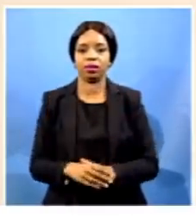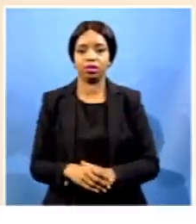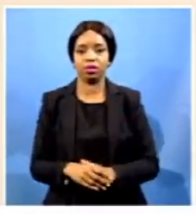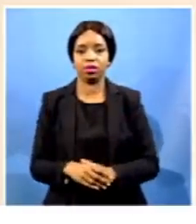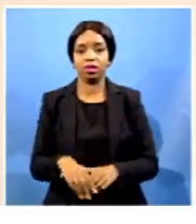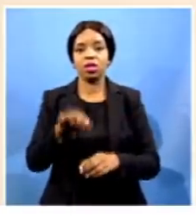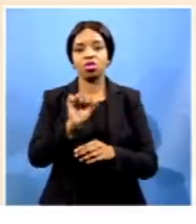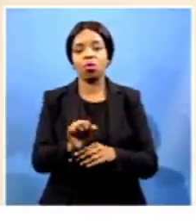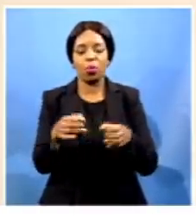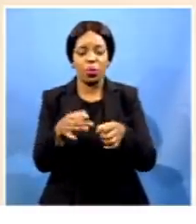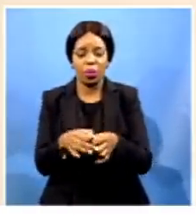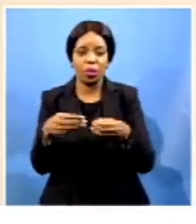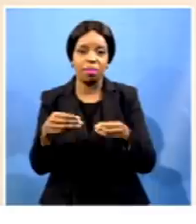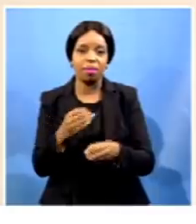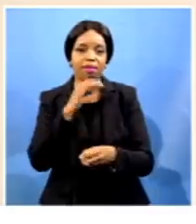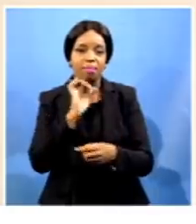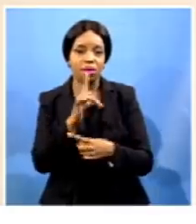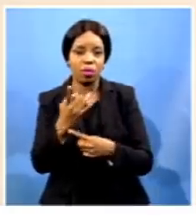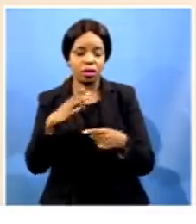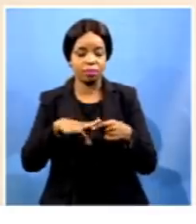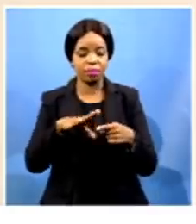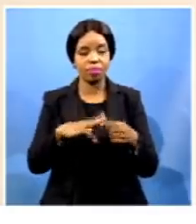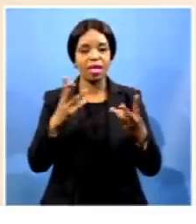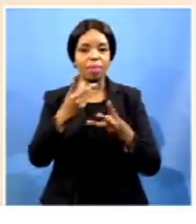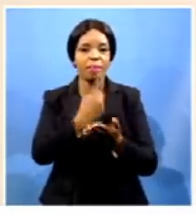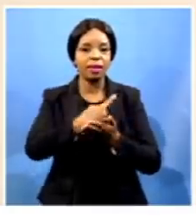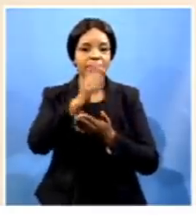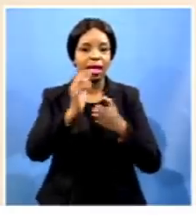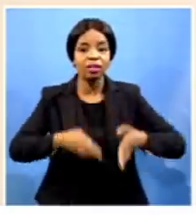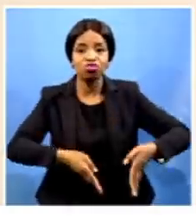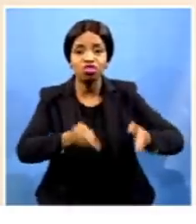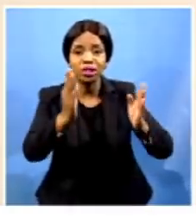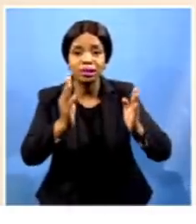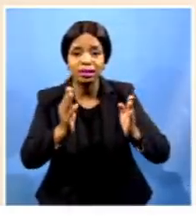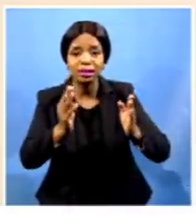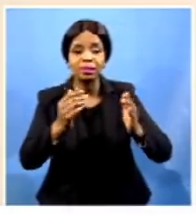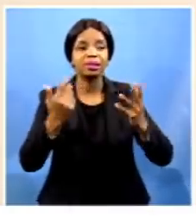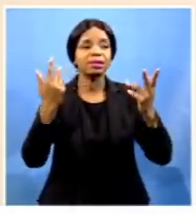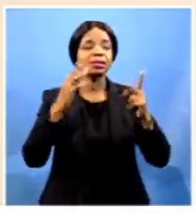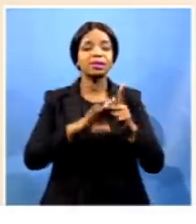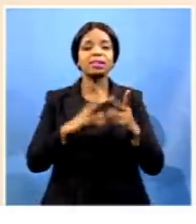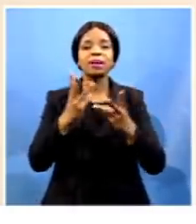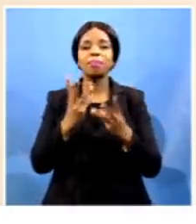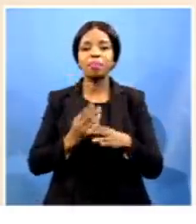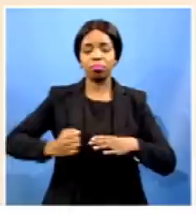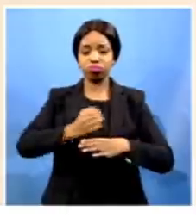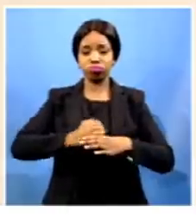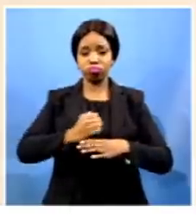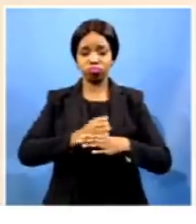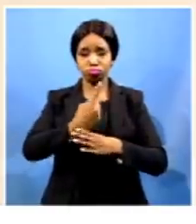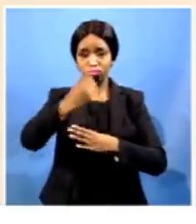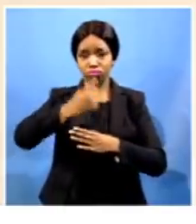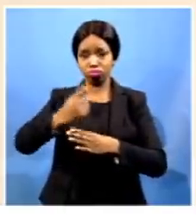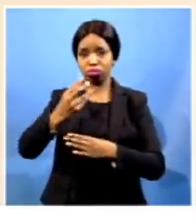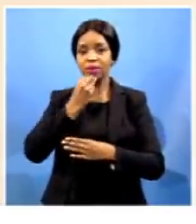street vendors, would be, those people who probably sold hot food,